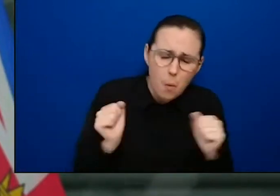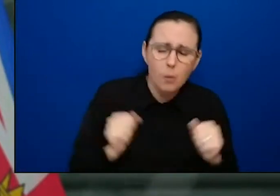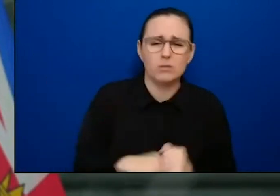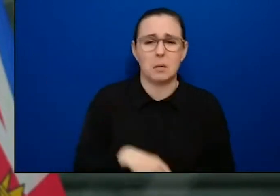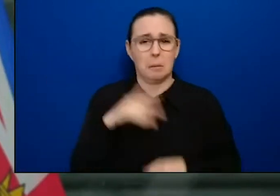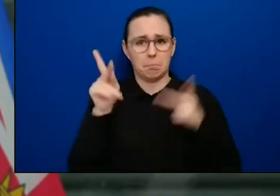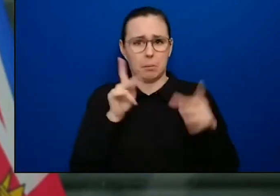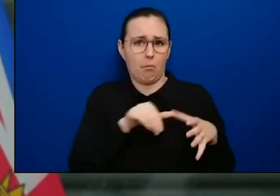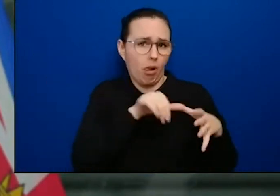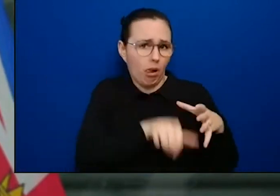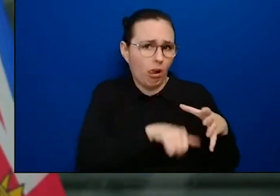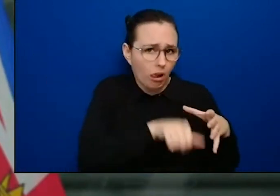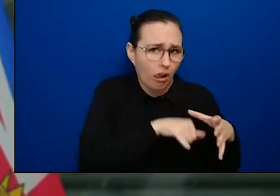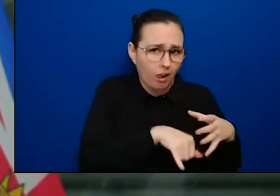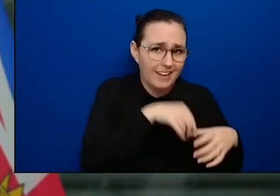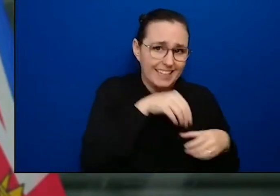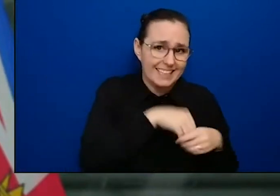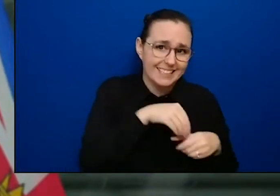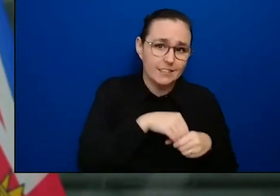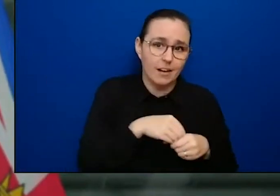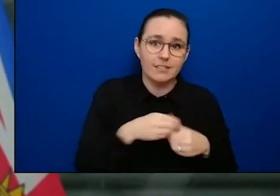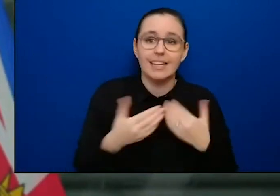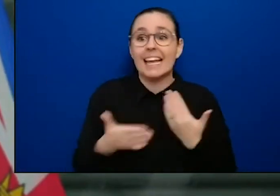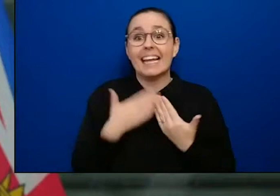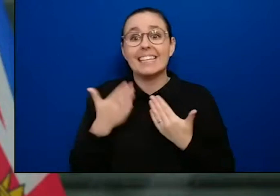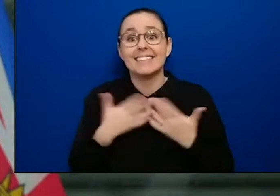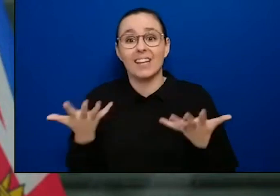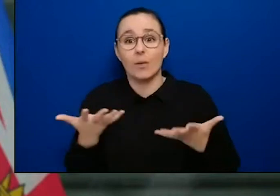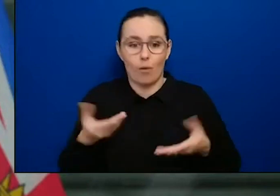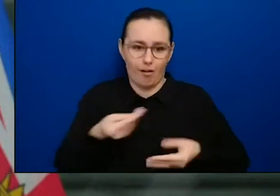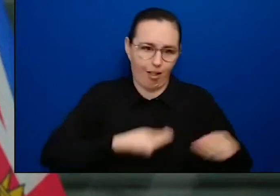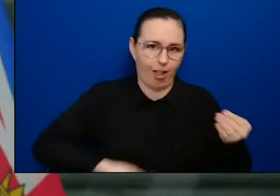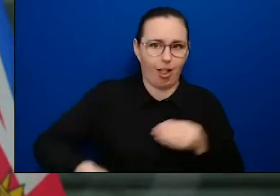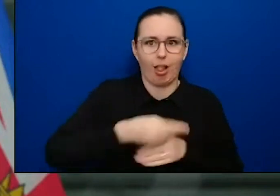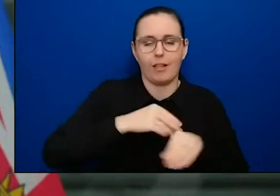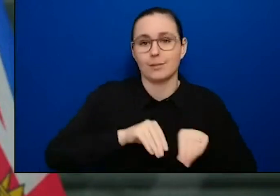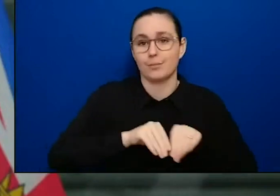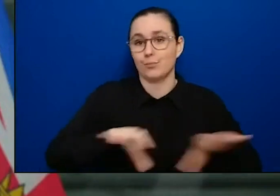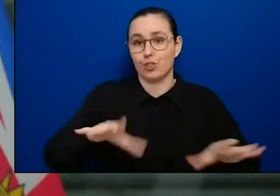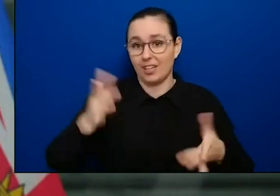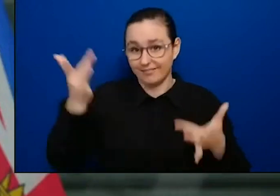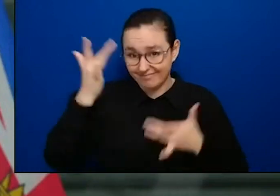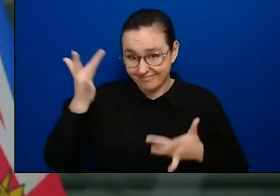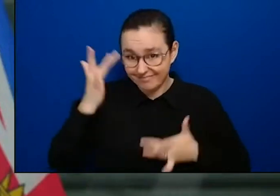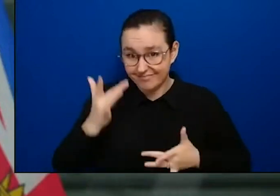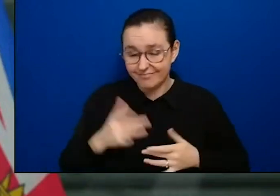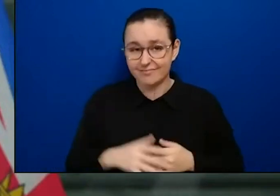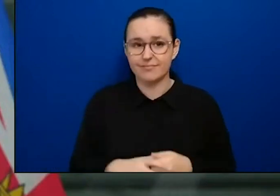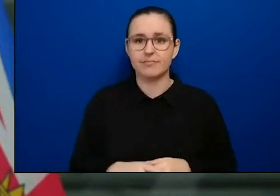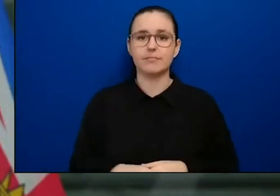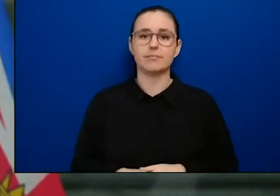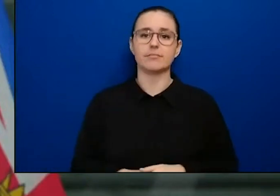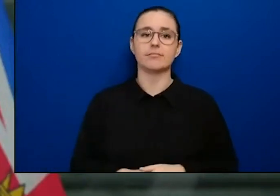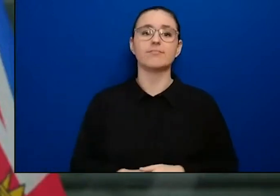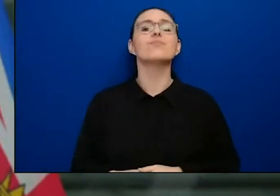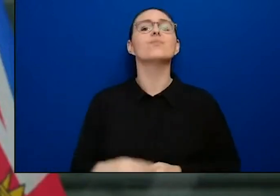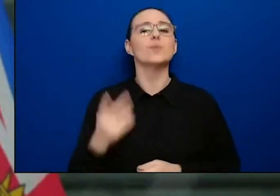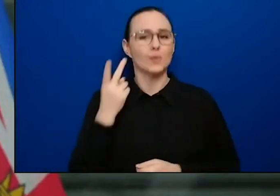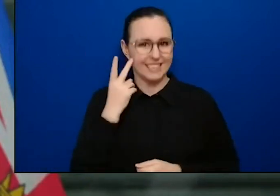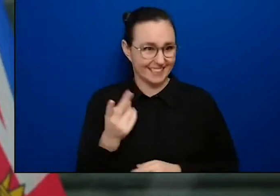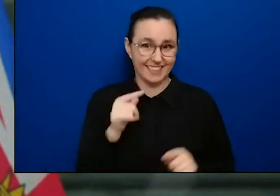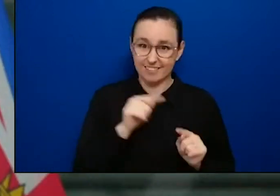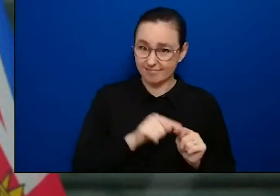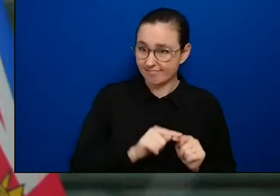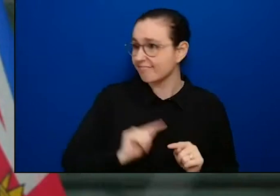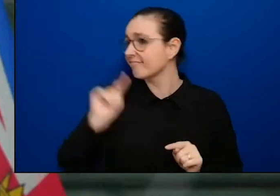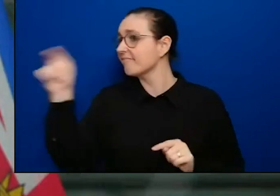our risks remain high globally as we see transmission in countries that don't have access to vaccination, where